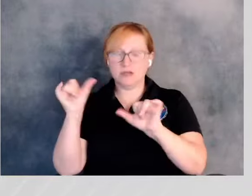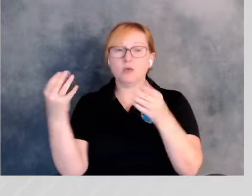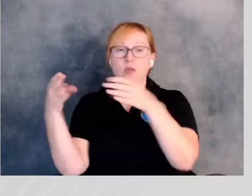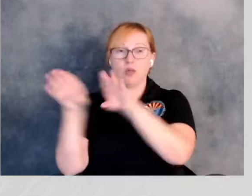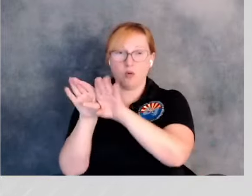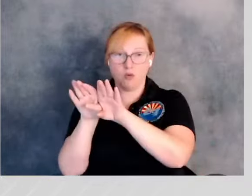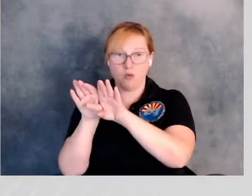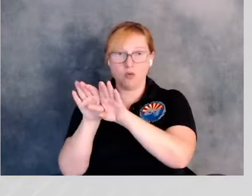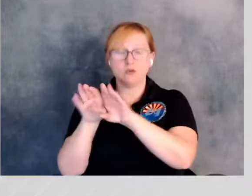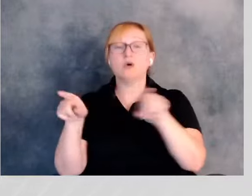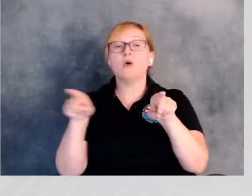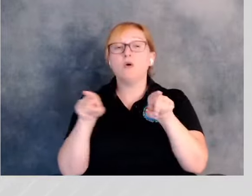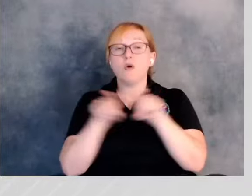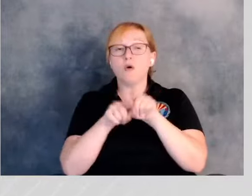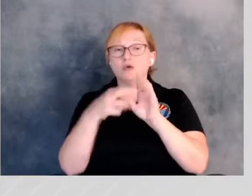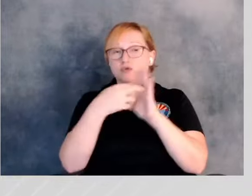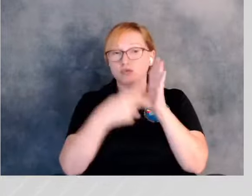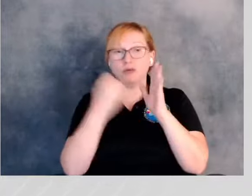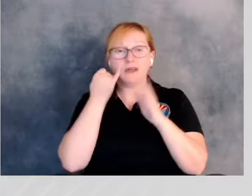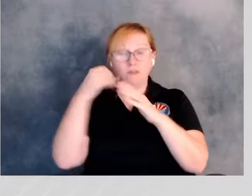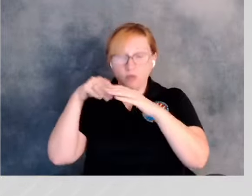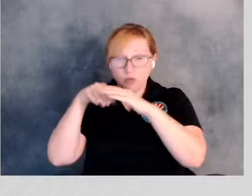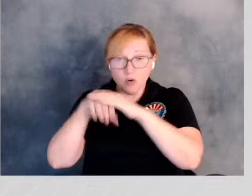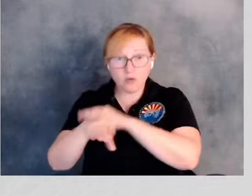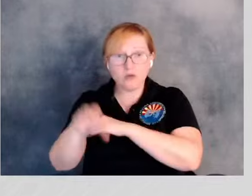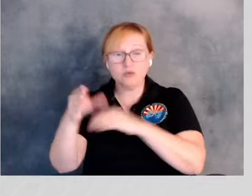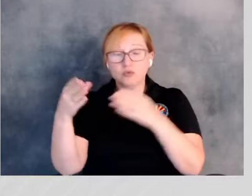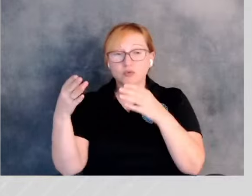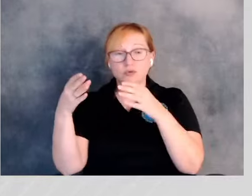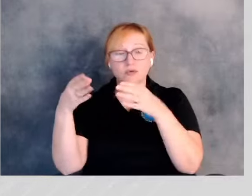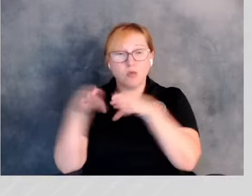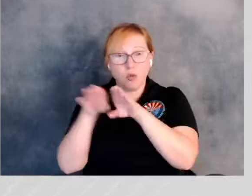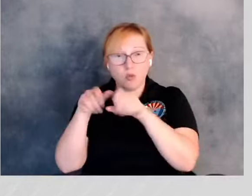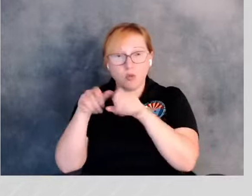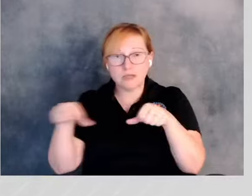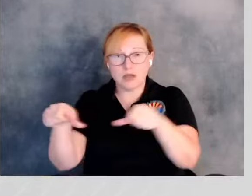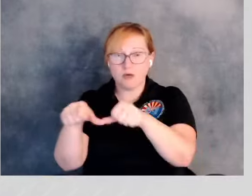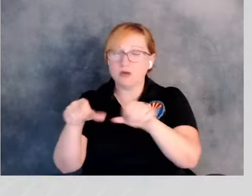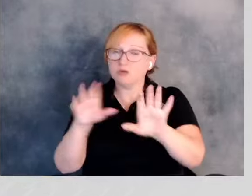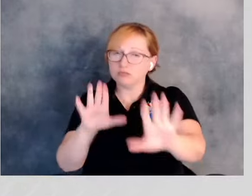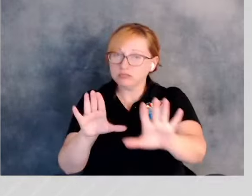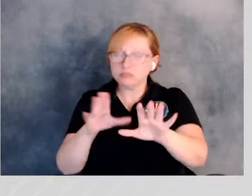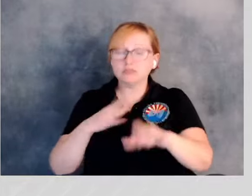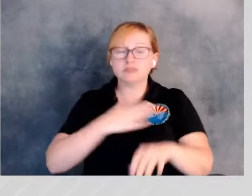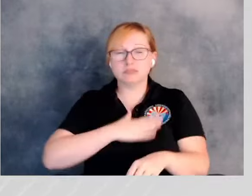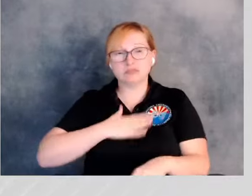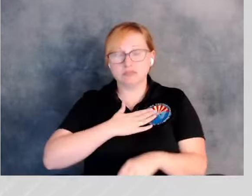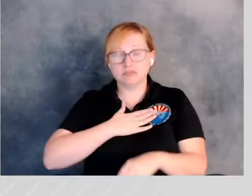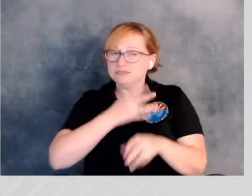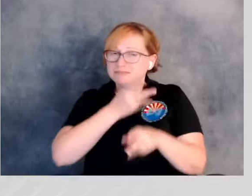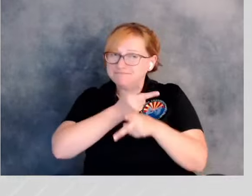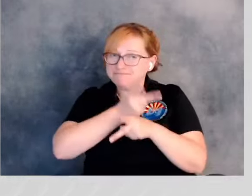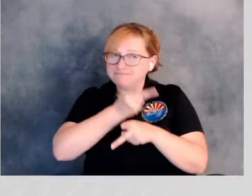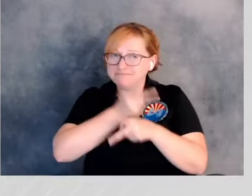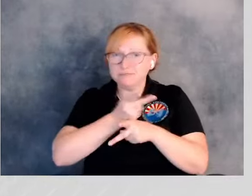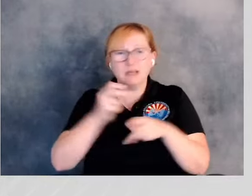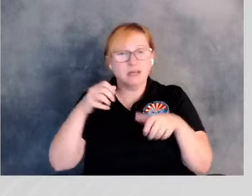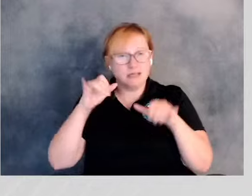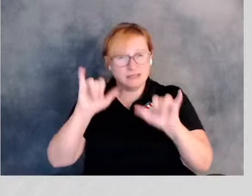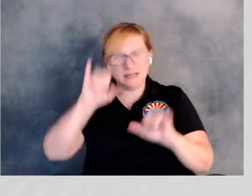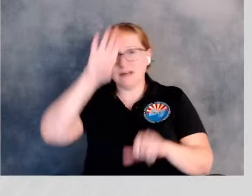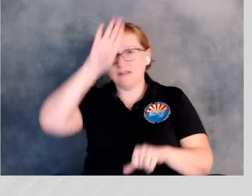into these closures into the forest as well. So please be mindful of that, and that there's still fire personnel